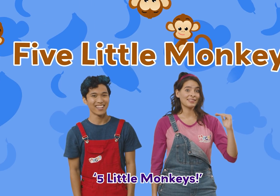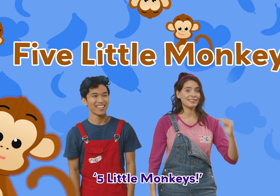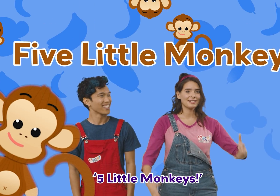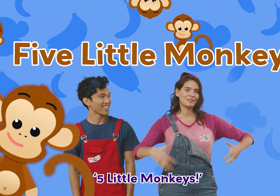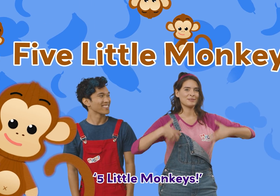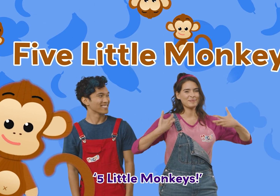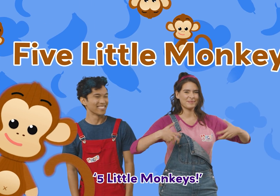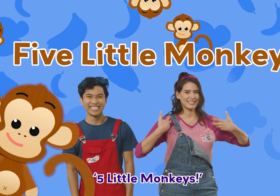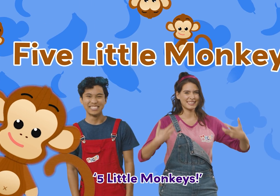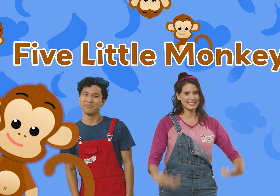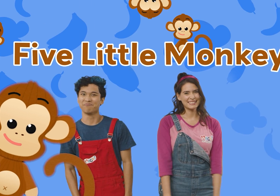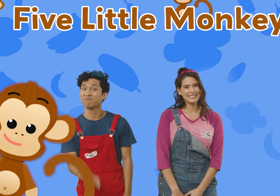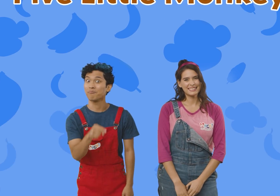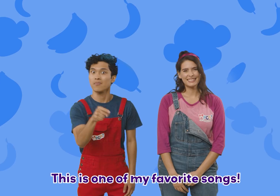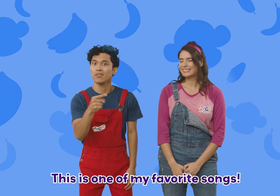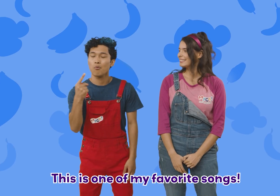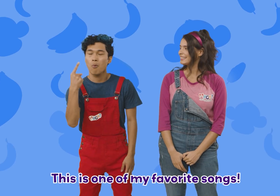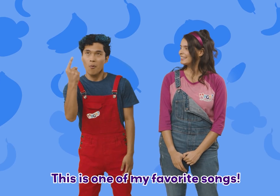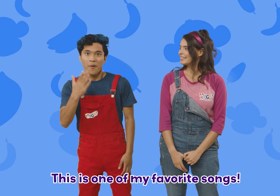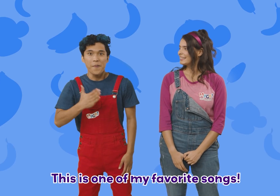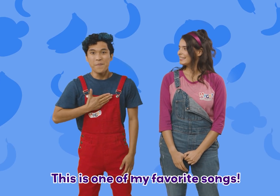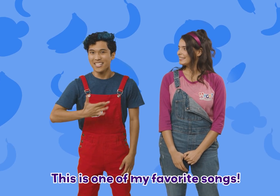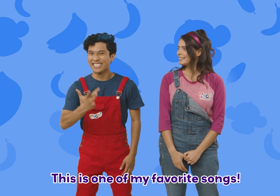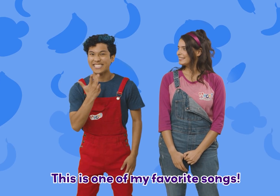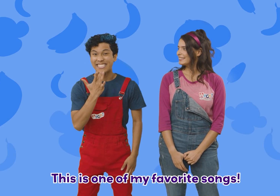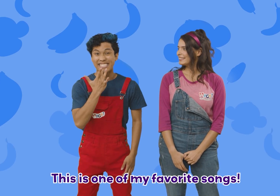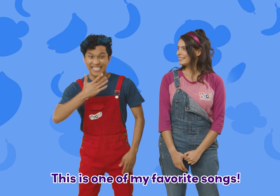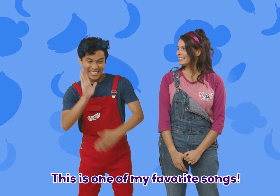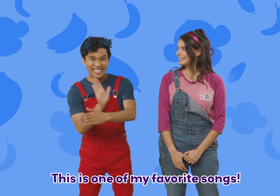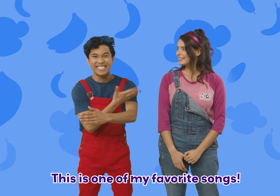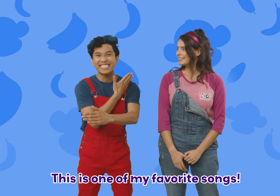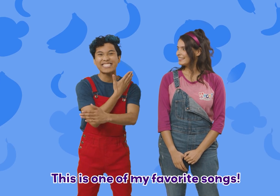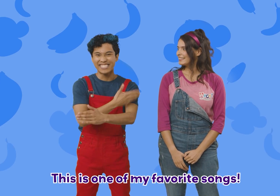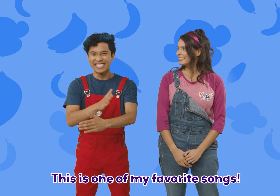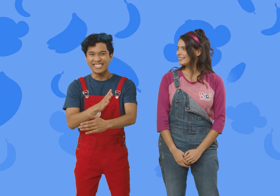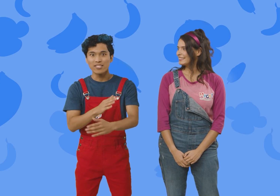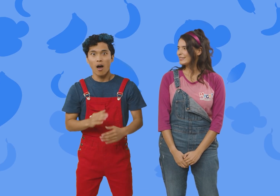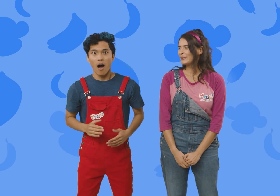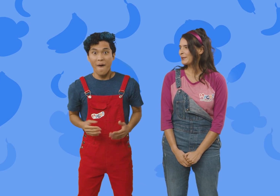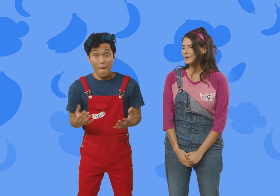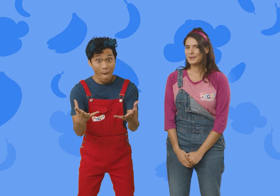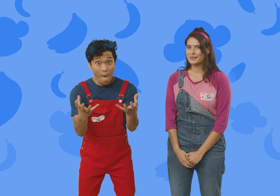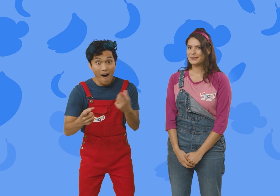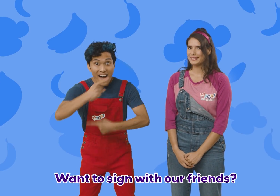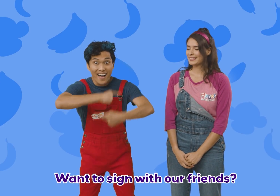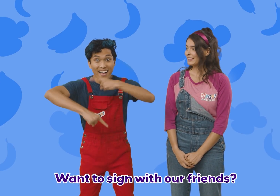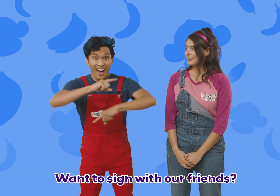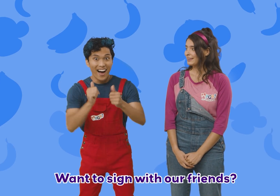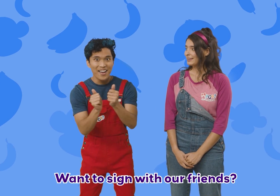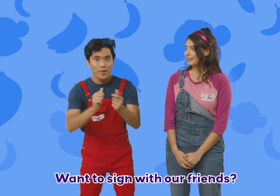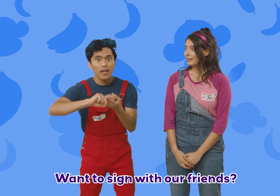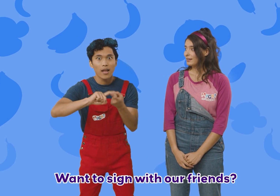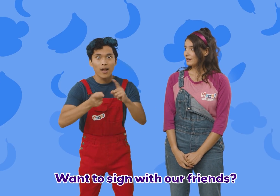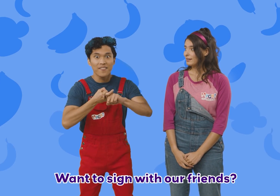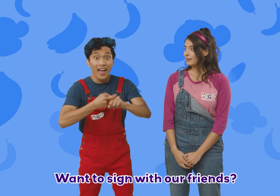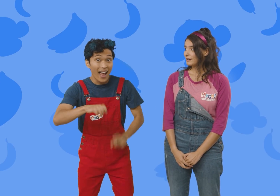Five Little Monkeys. This is one of my favorite songs. Wanna